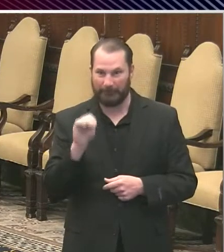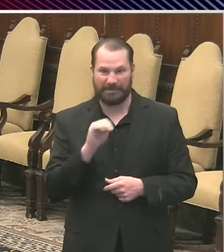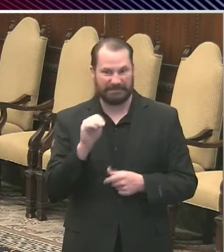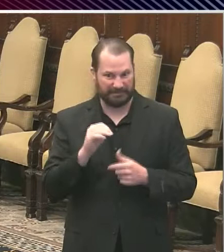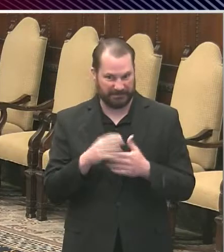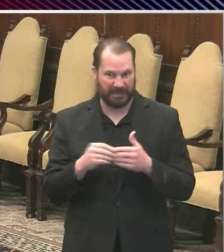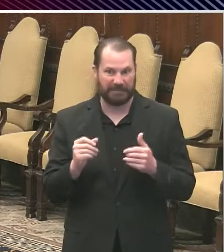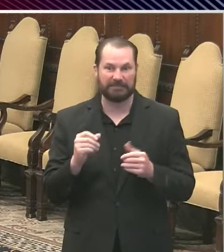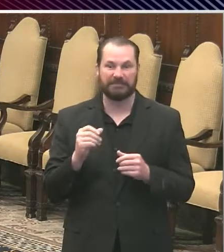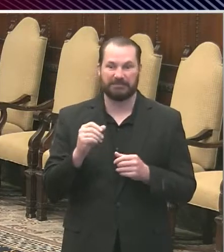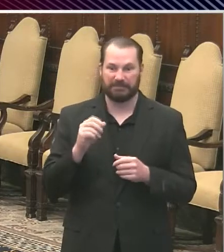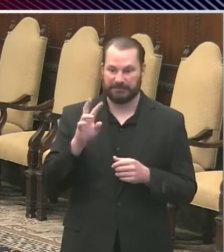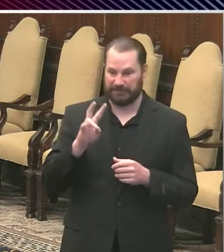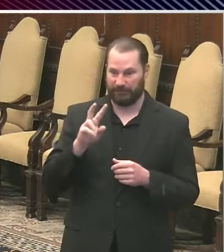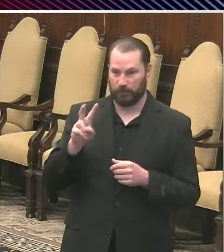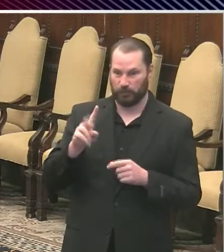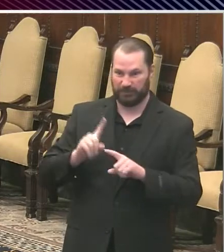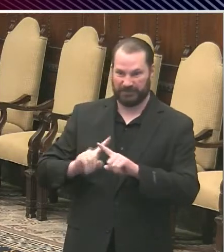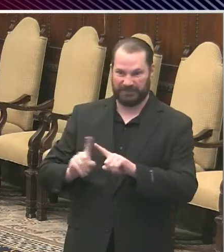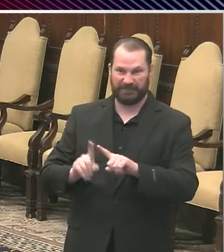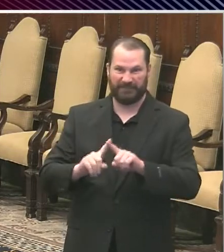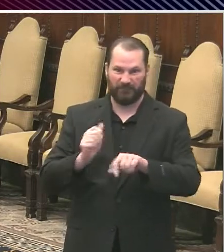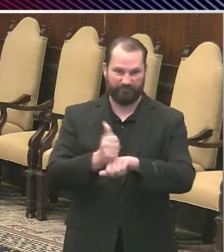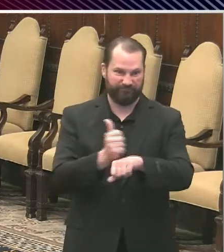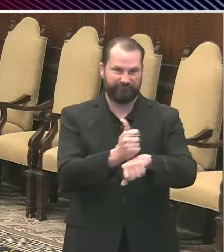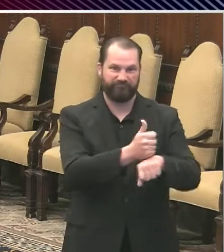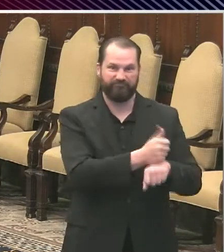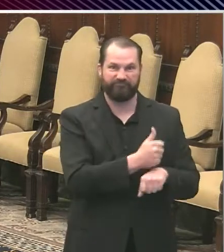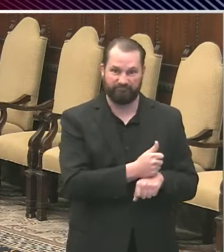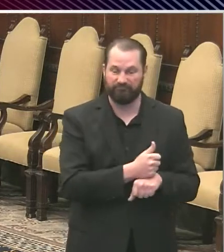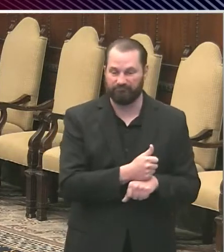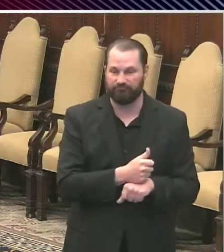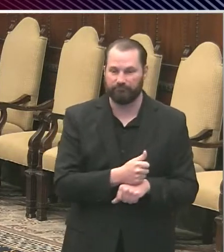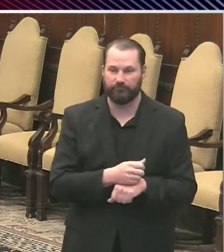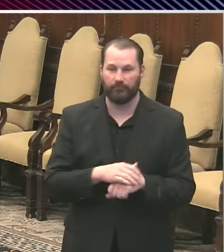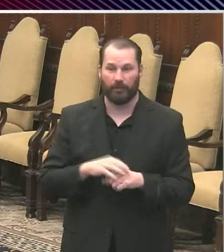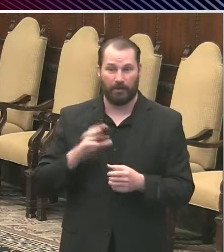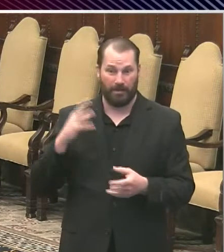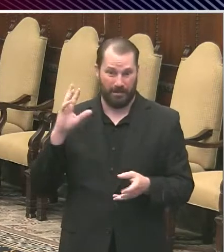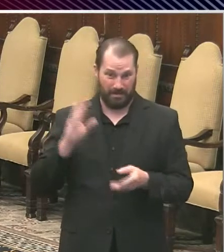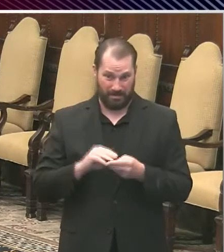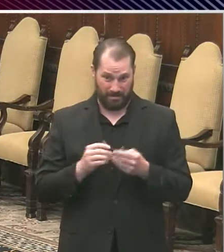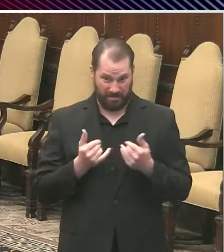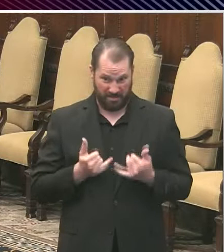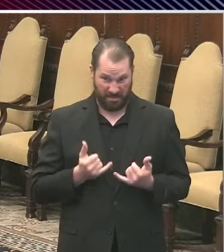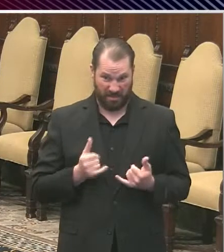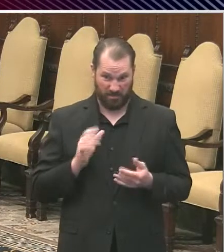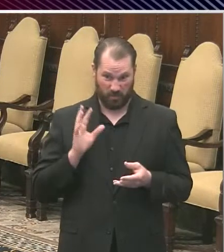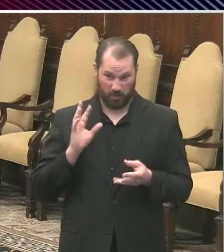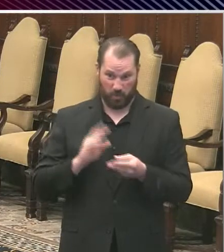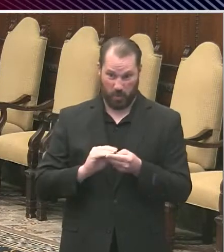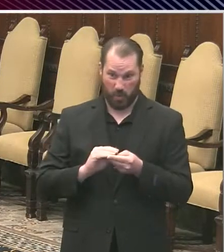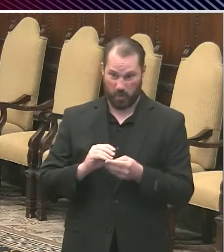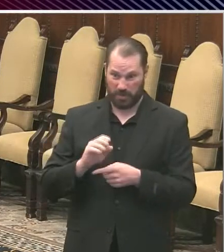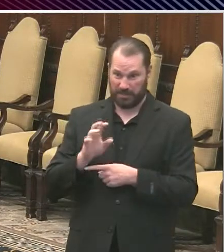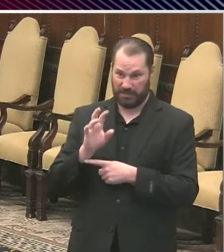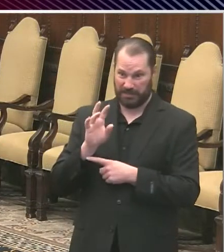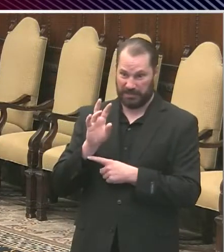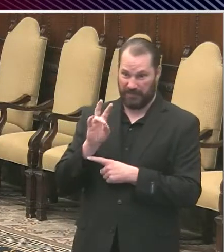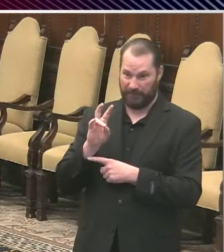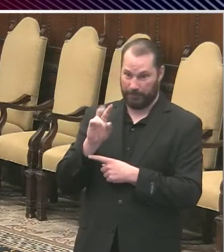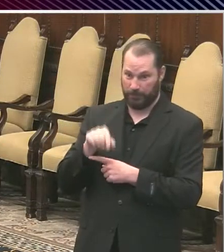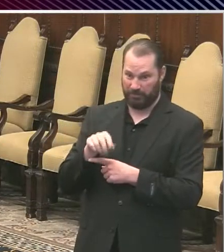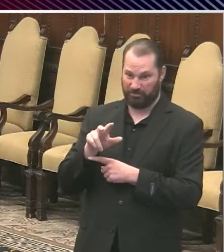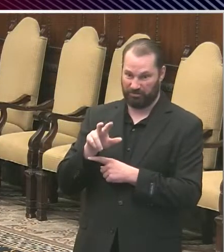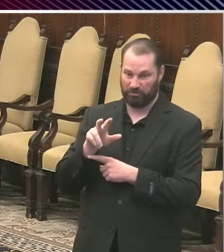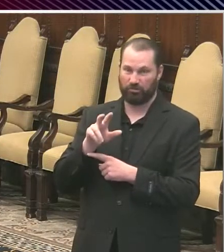organizations serving on the front lines of the coronavirus crisis. To date, the fund has granted a total of $7.3 million to